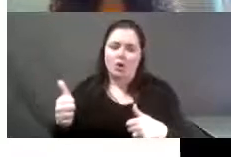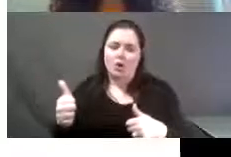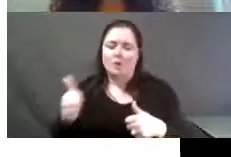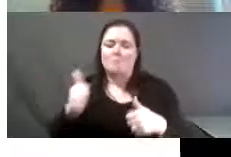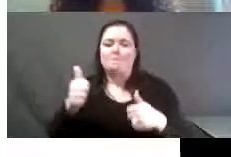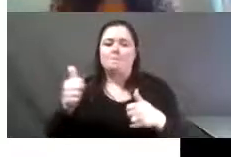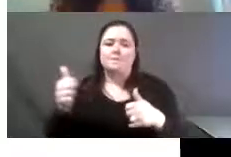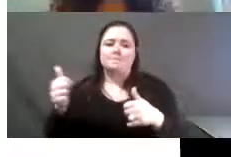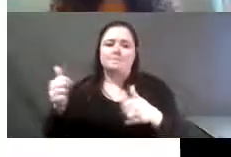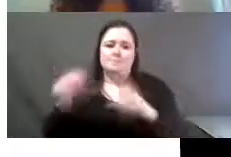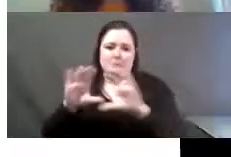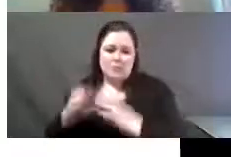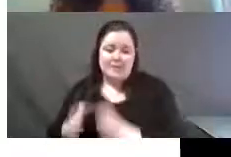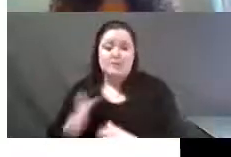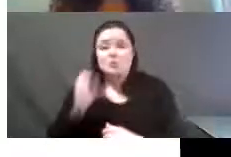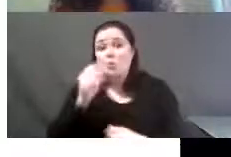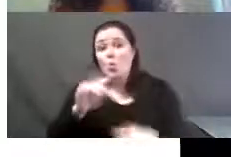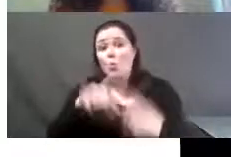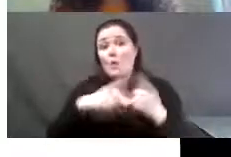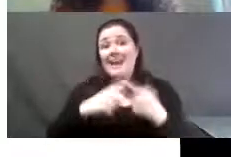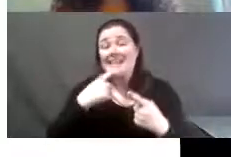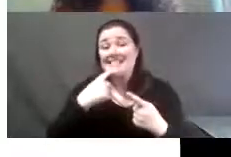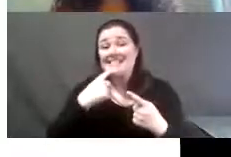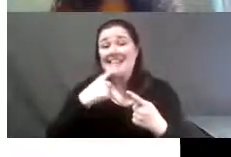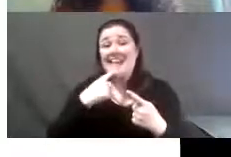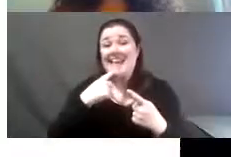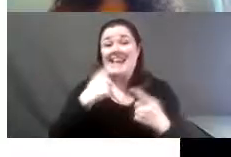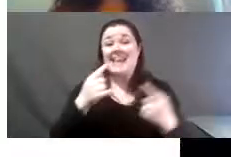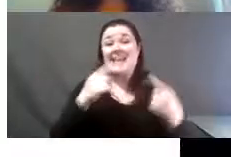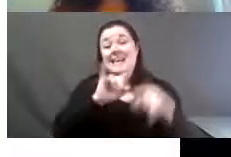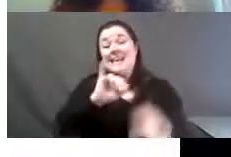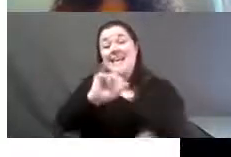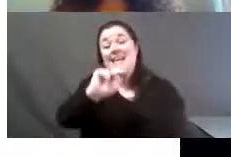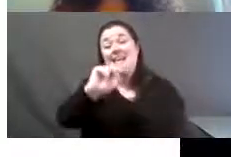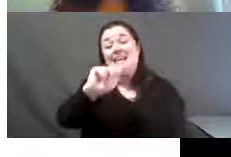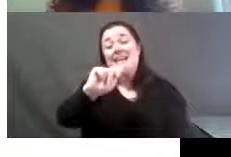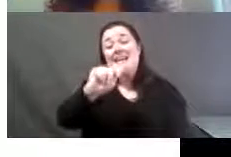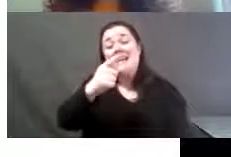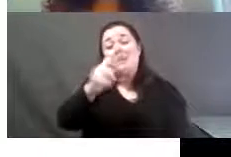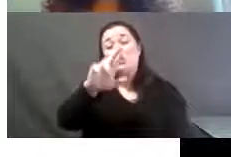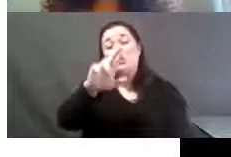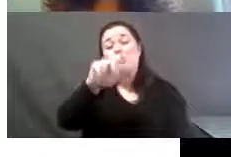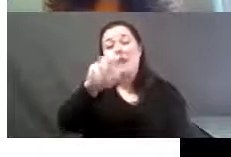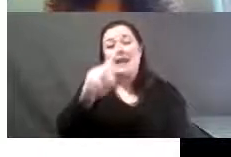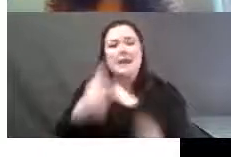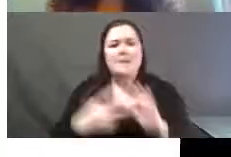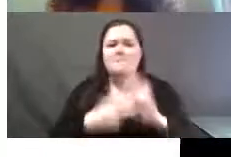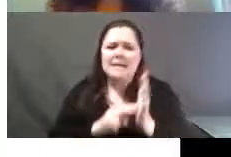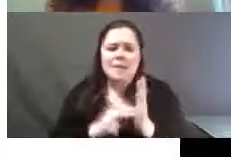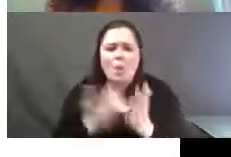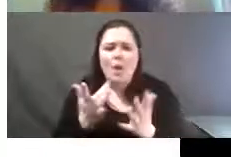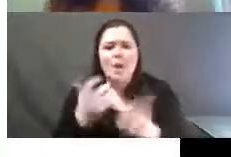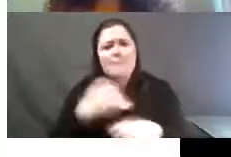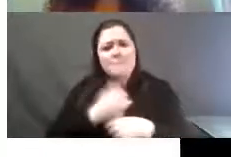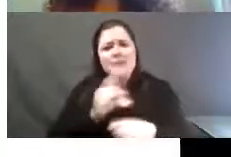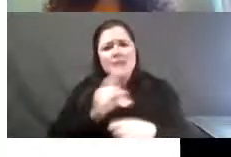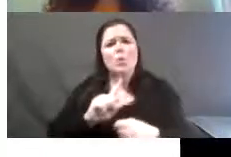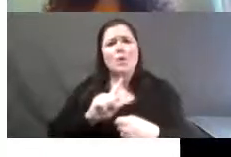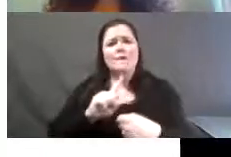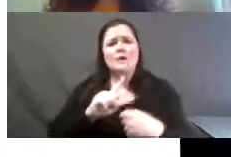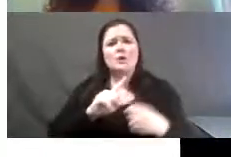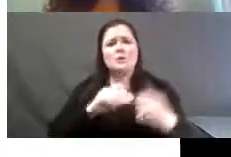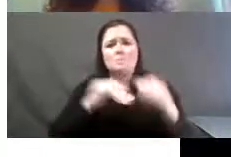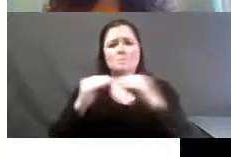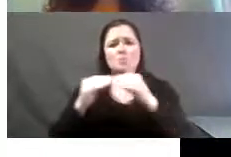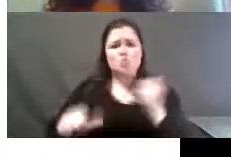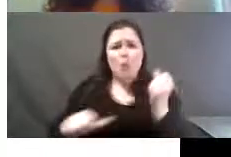communities. So when I say integrated civic engagement, I mean making sure there's mutual aid, so that people have access to